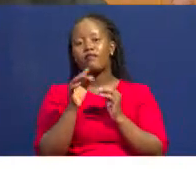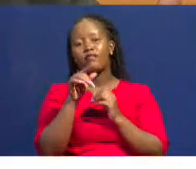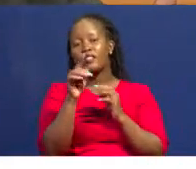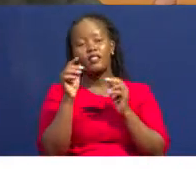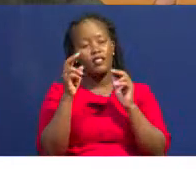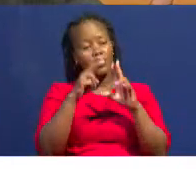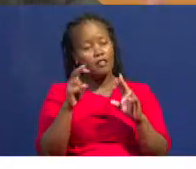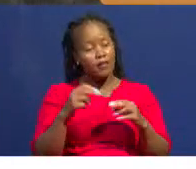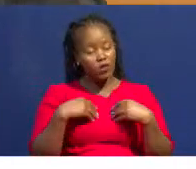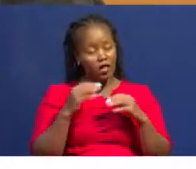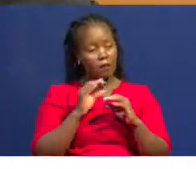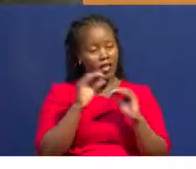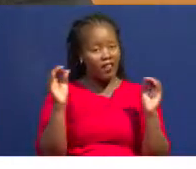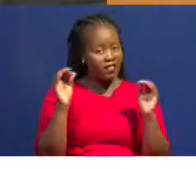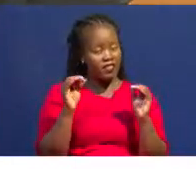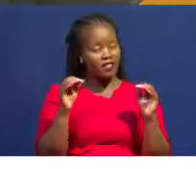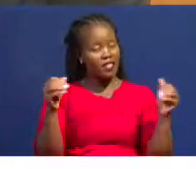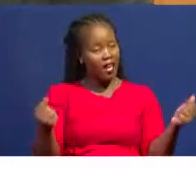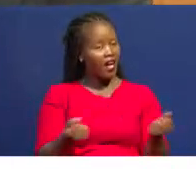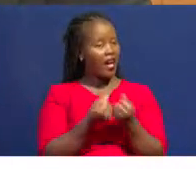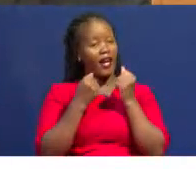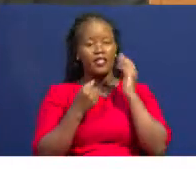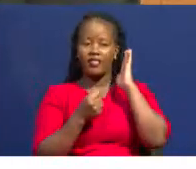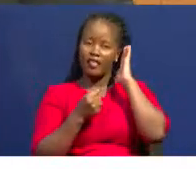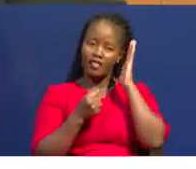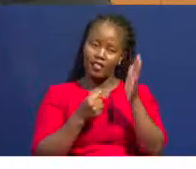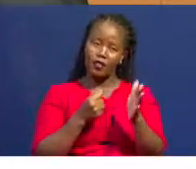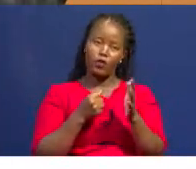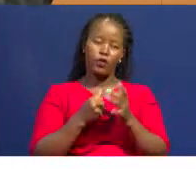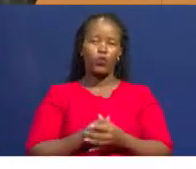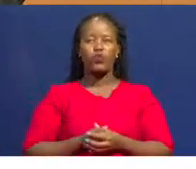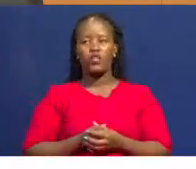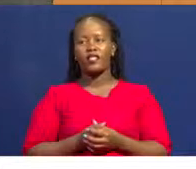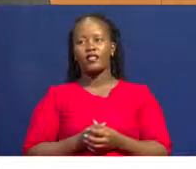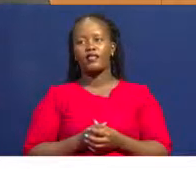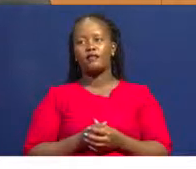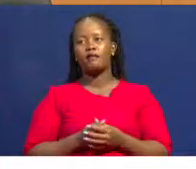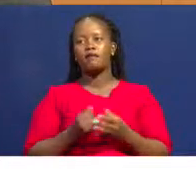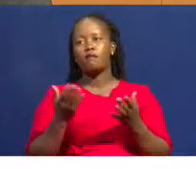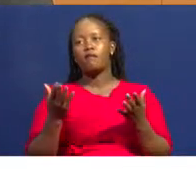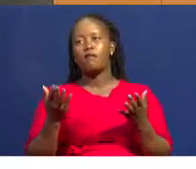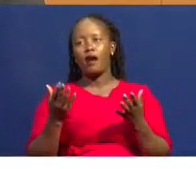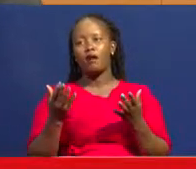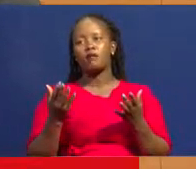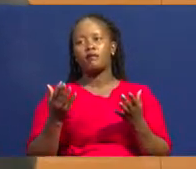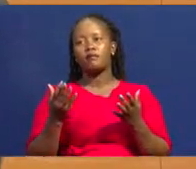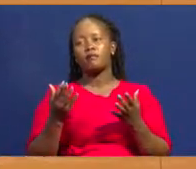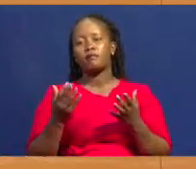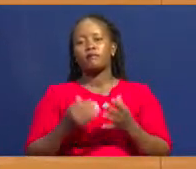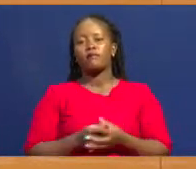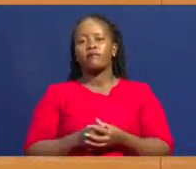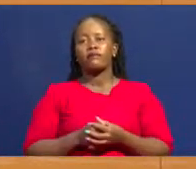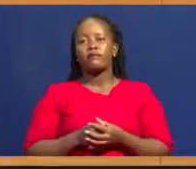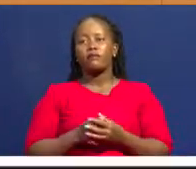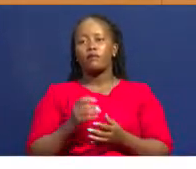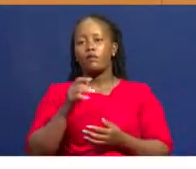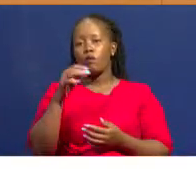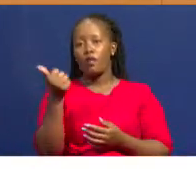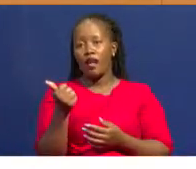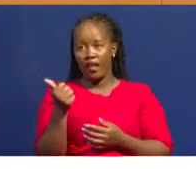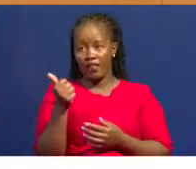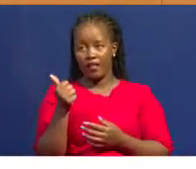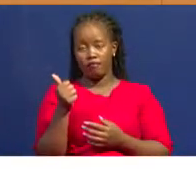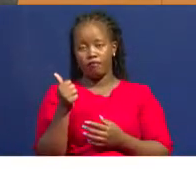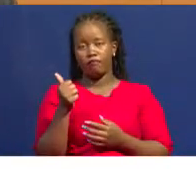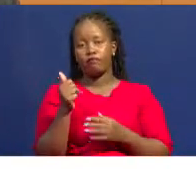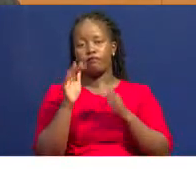The accident will occur. All right, let's say about professional. Let's give him a chance. So that I give him a chance. Yes. Another point which is